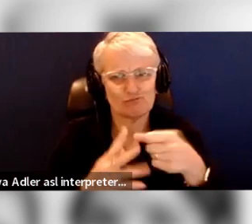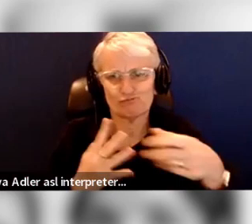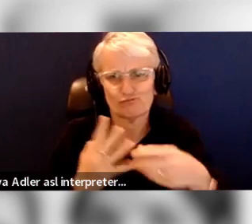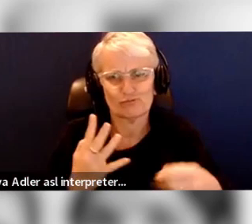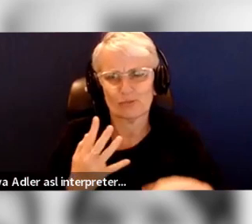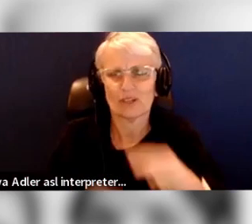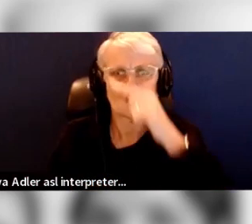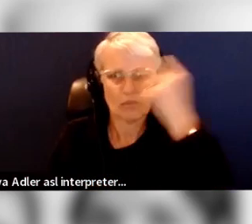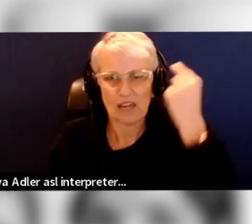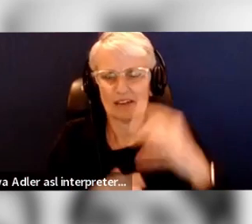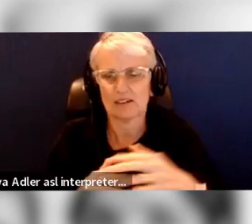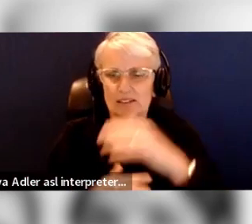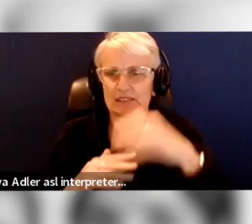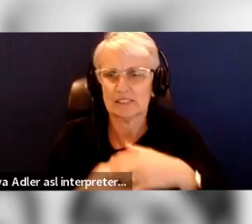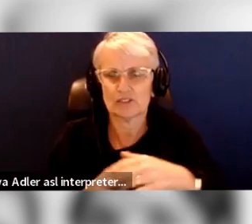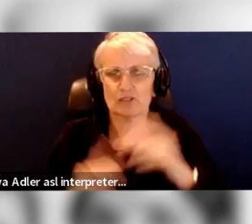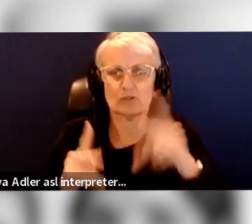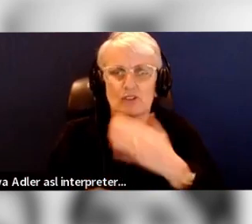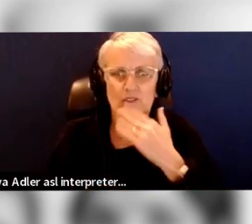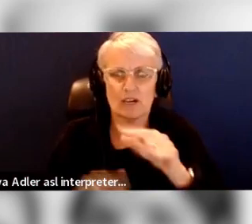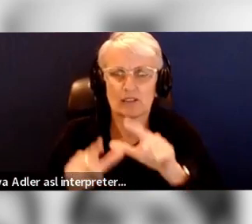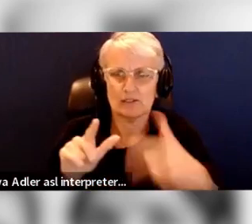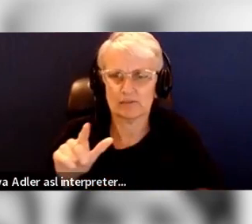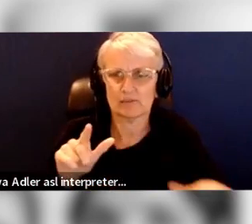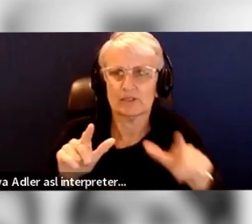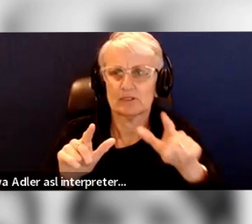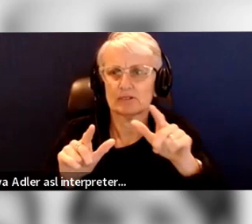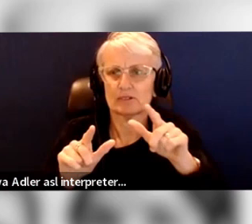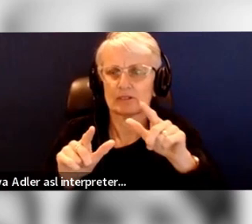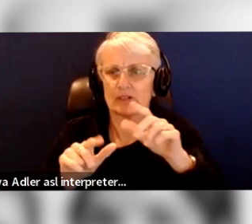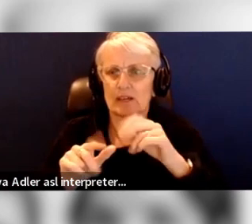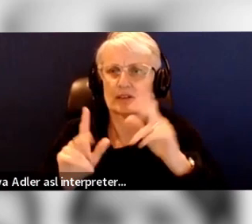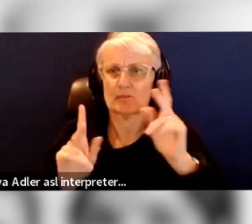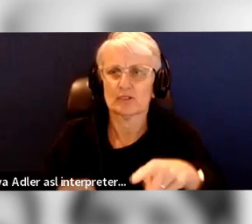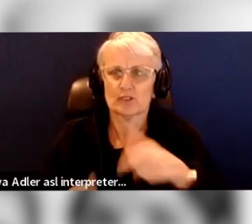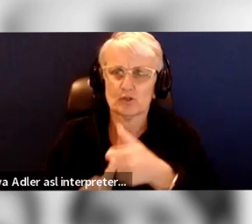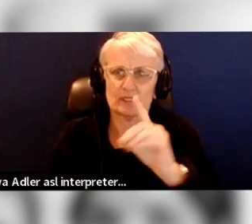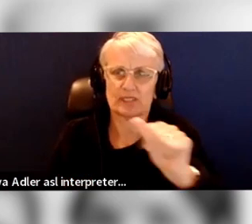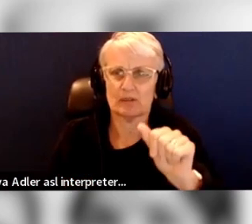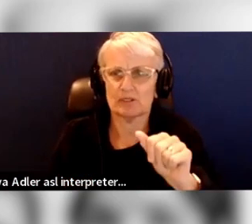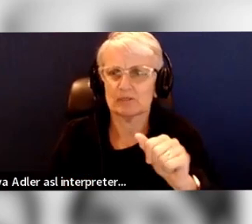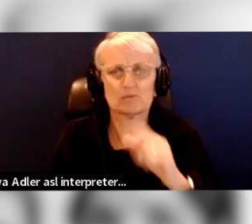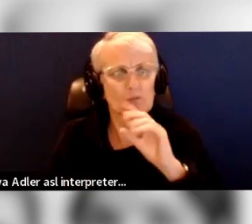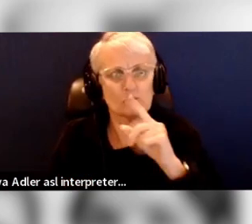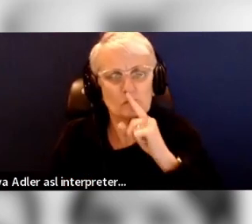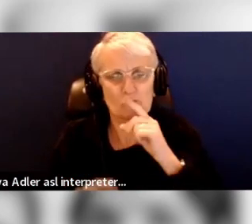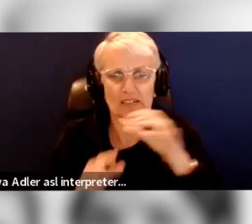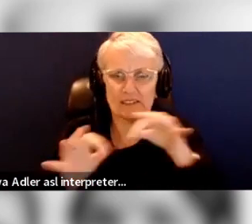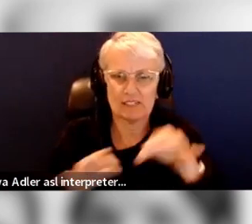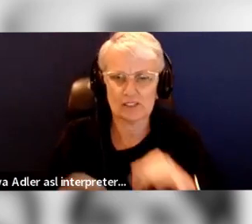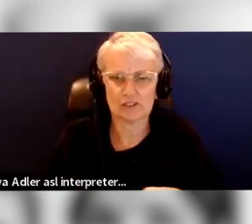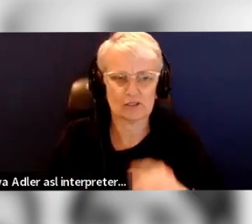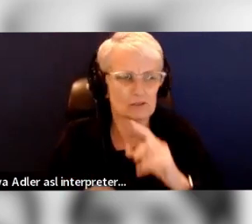are Black, Indigenous, person of color, LGBTQ2+, and persons with a disability. But we don't provide a definition for any of